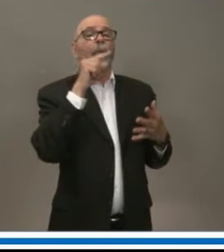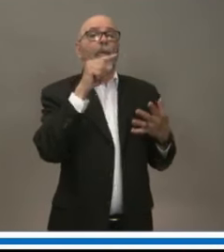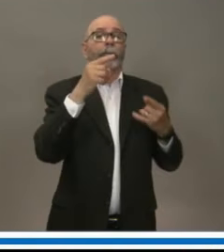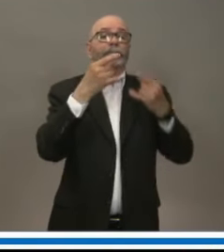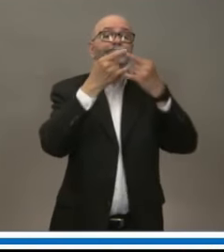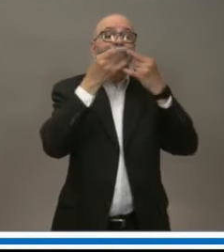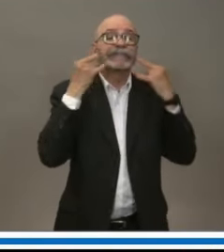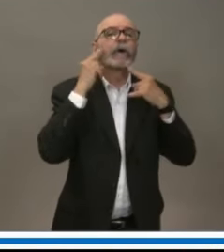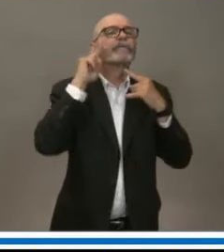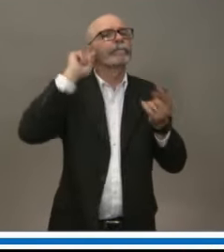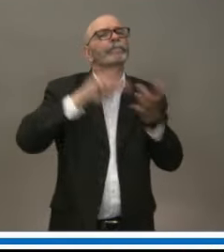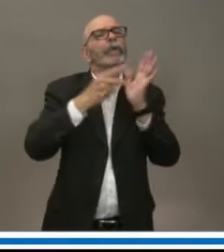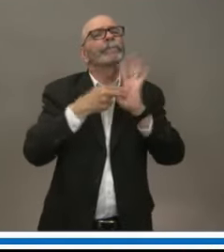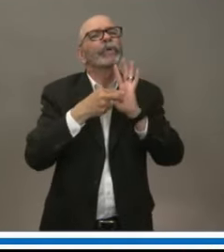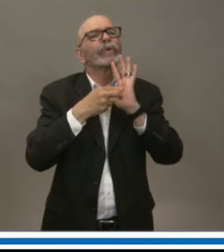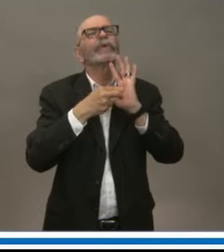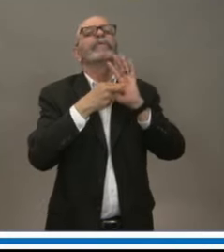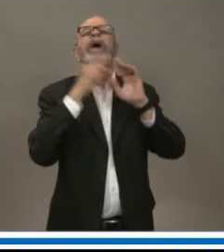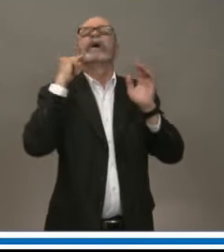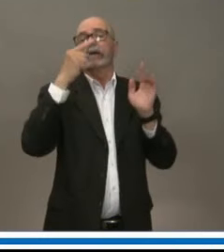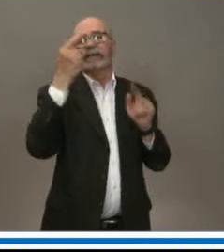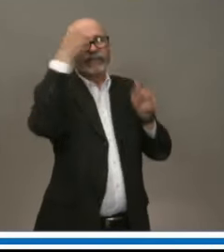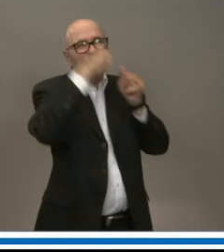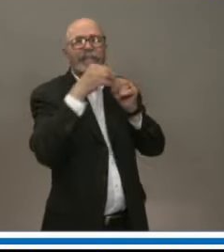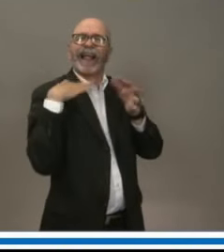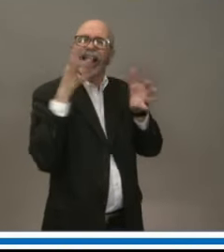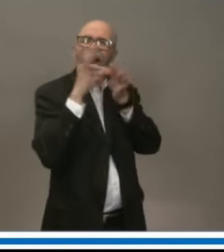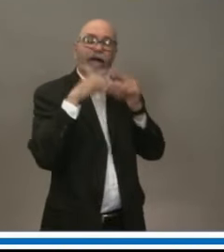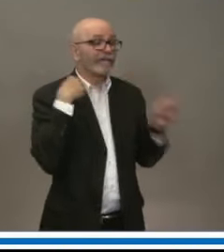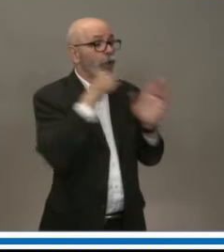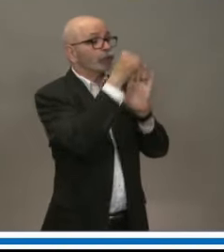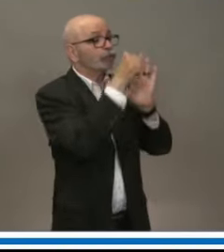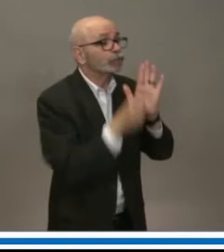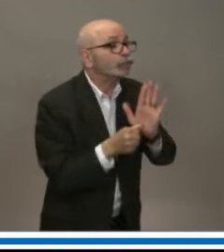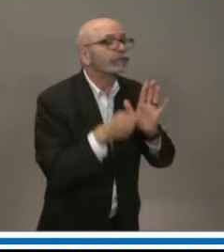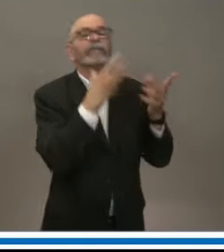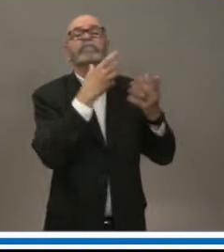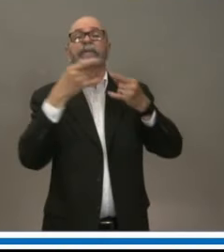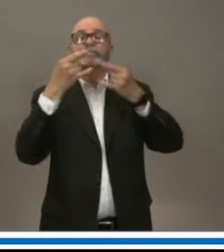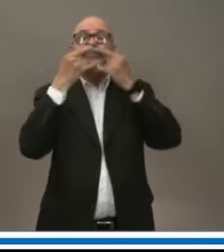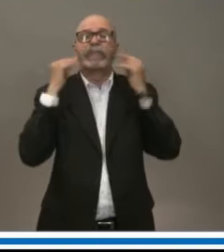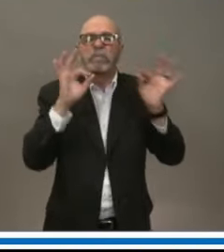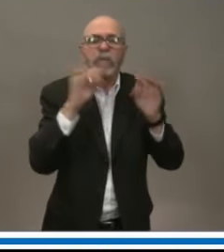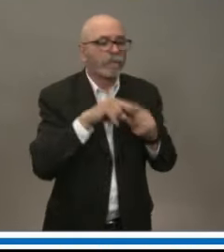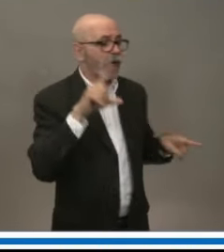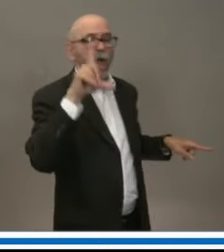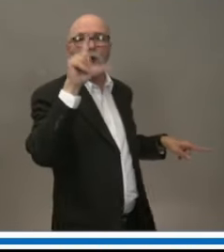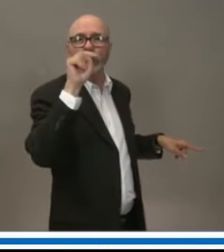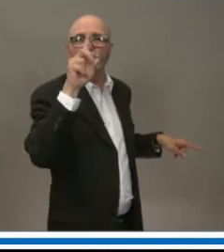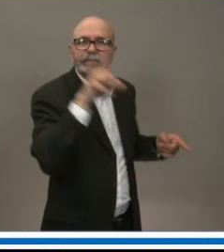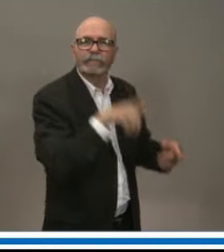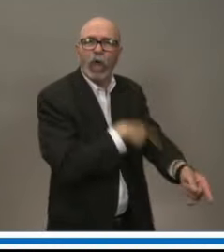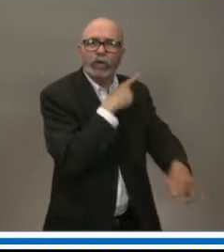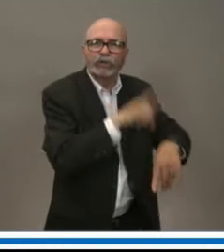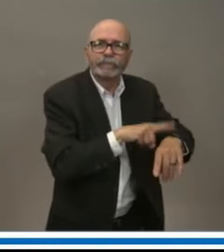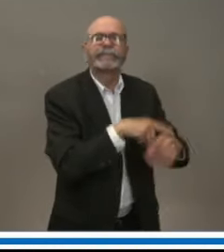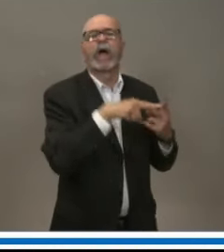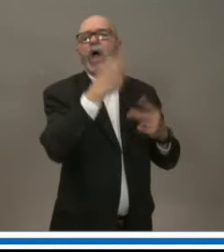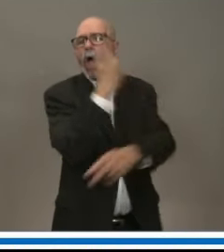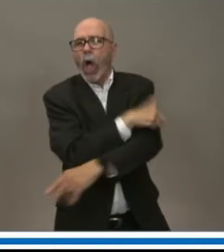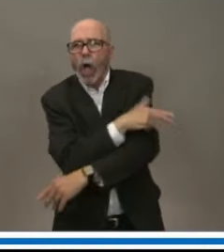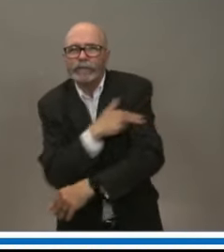masks, following all of the, whether it's actually in long-term care facilities in our hospitals, in addition to